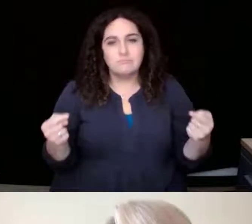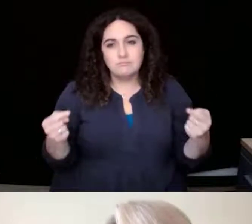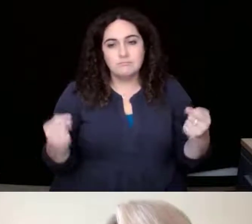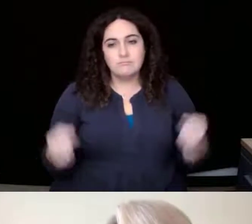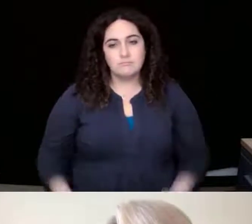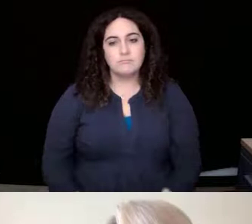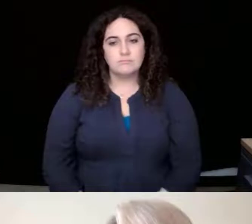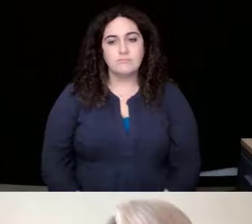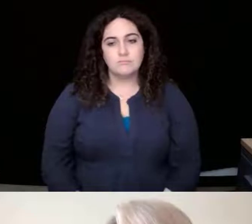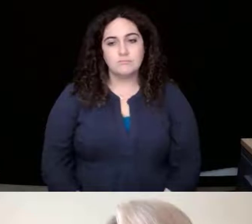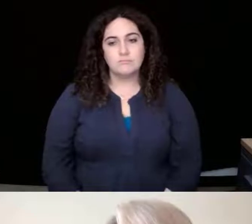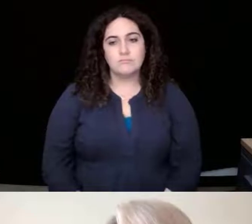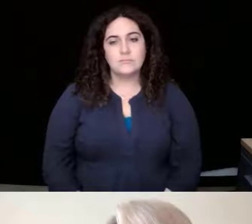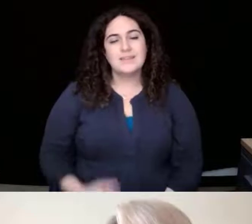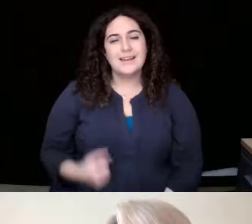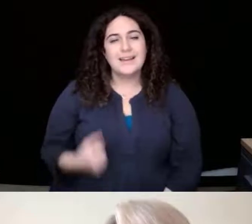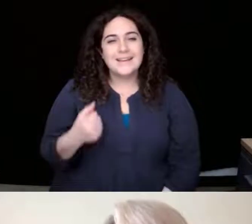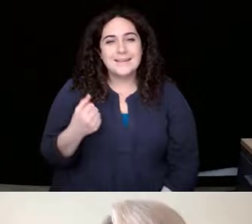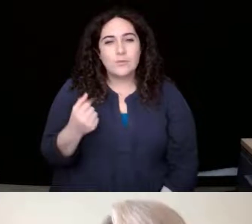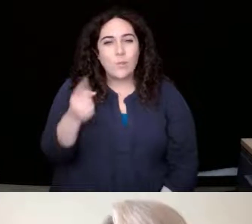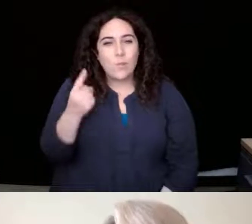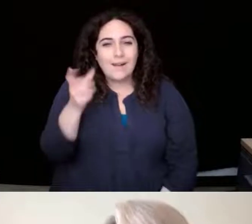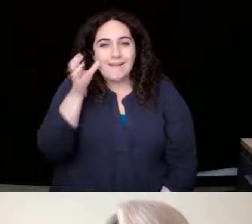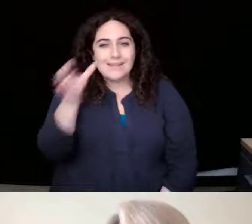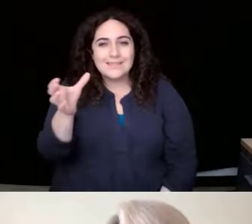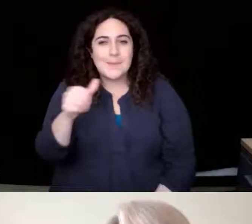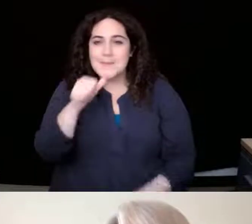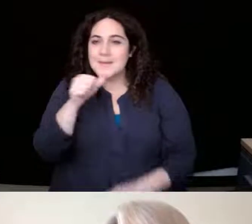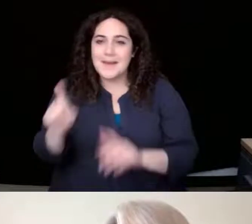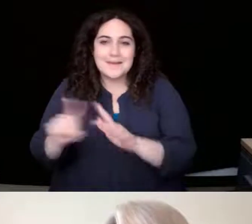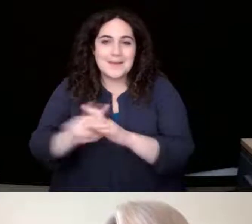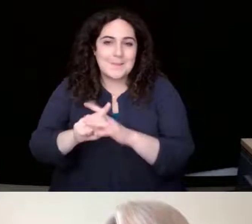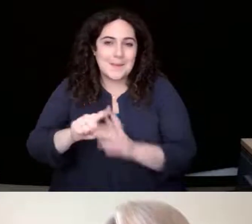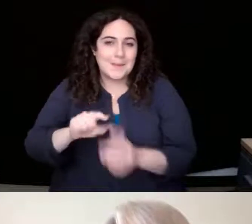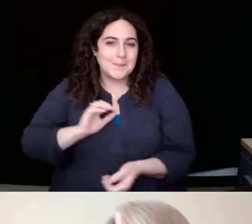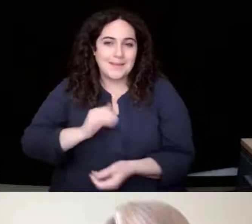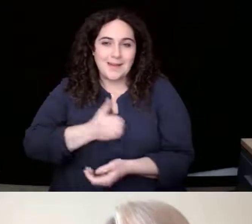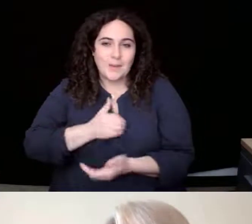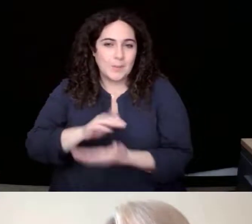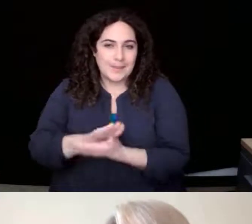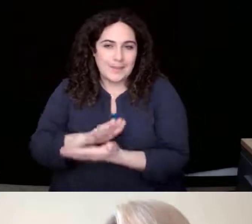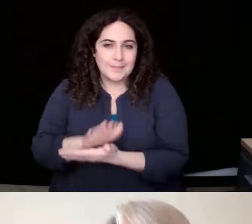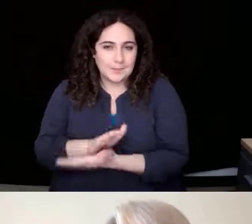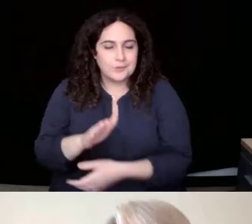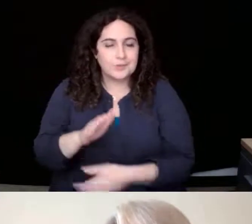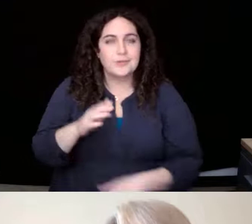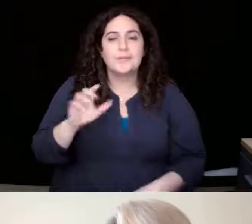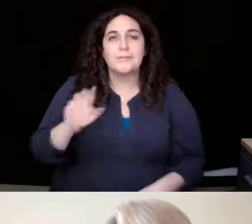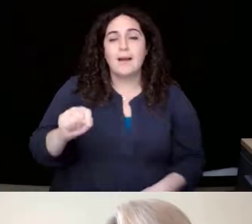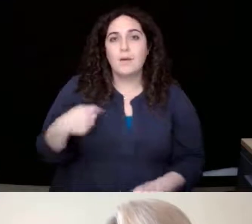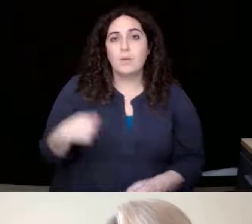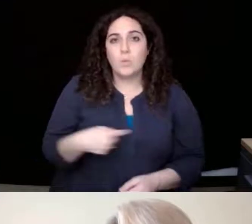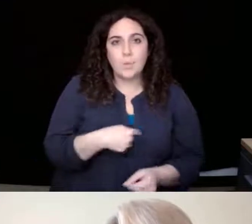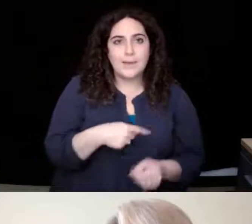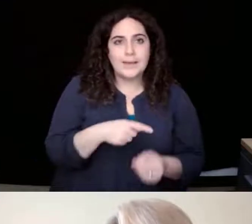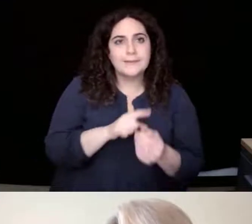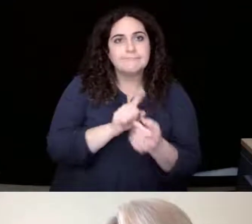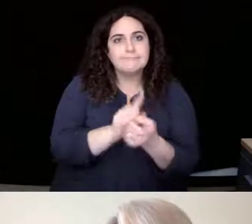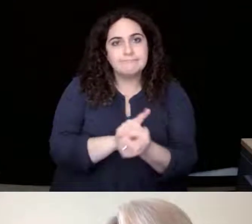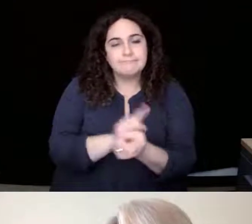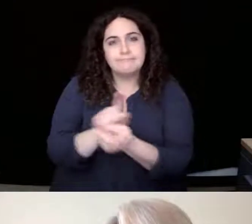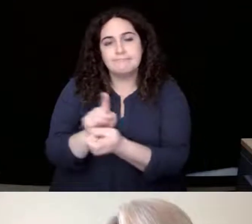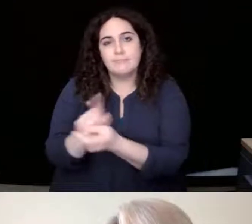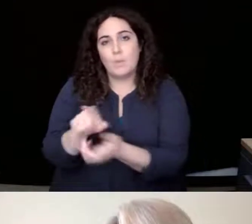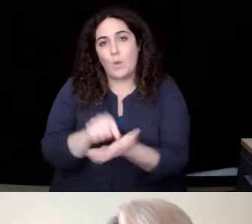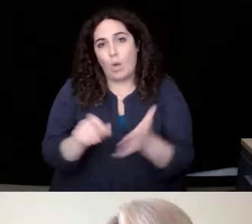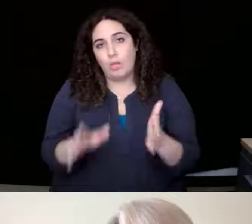sort of come up in our paper. We actually did speak to a couple authors who do have disabilities, and we talk about it in our paper. They do